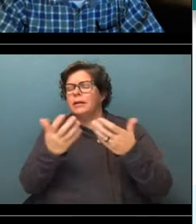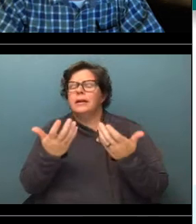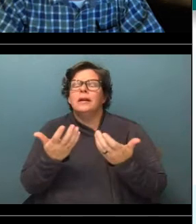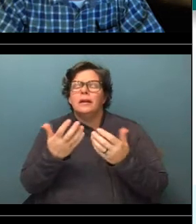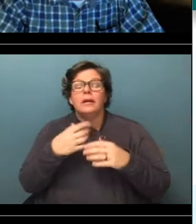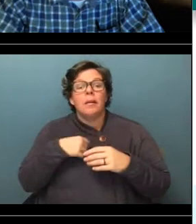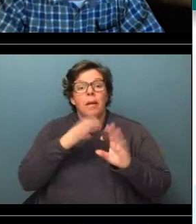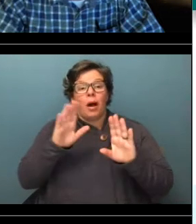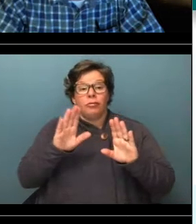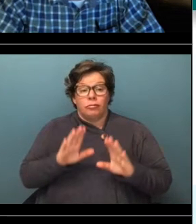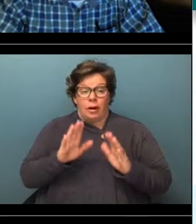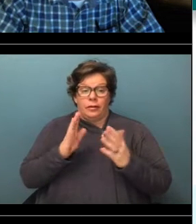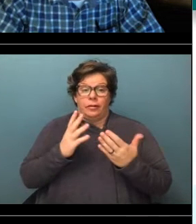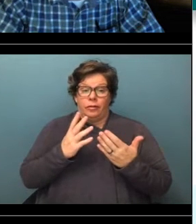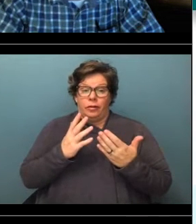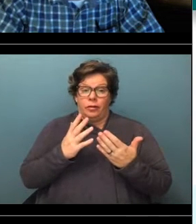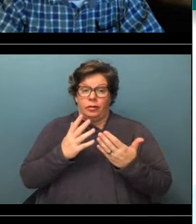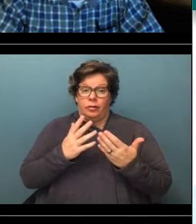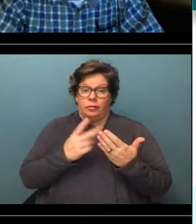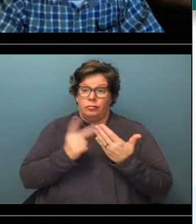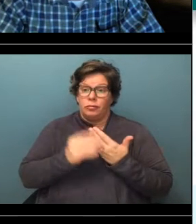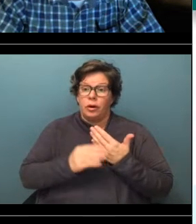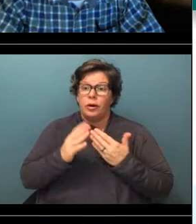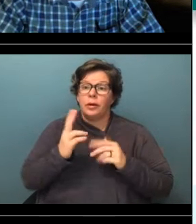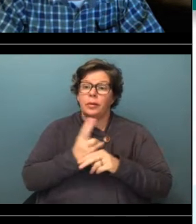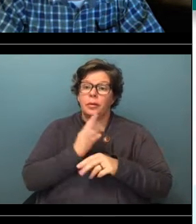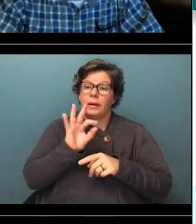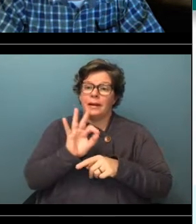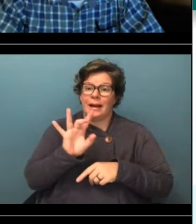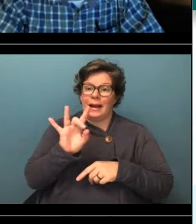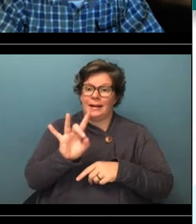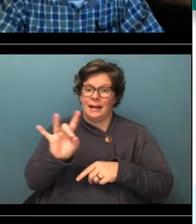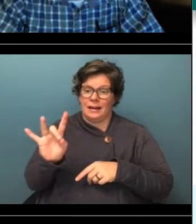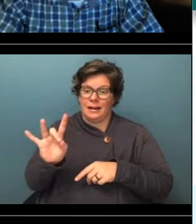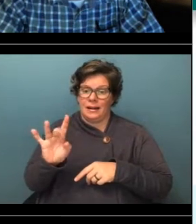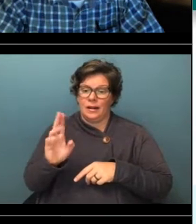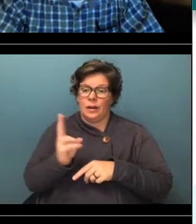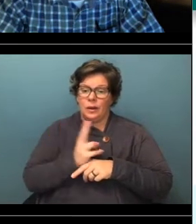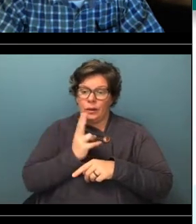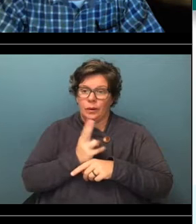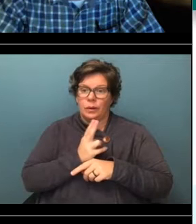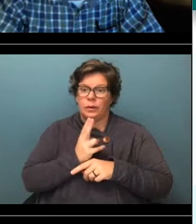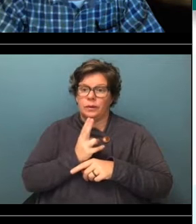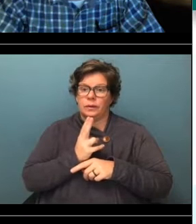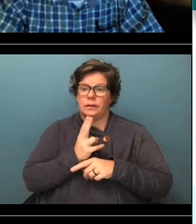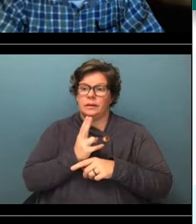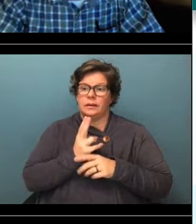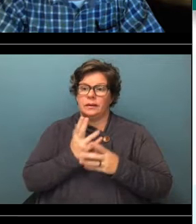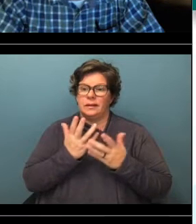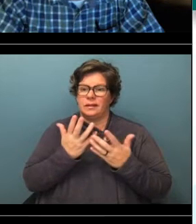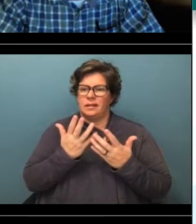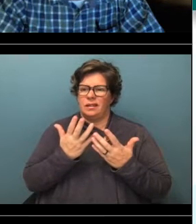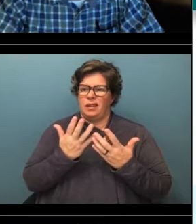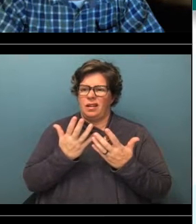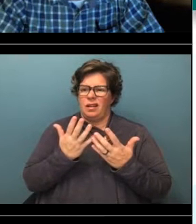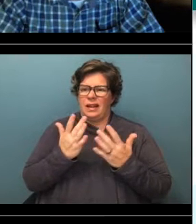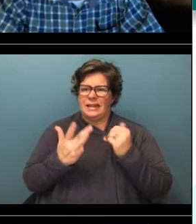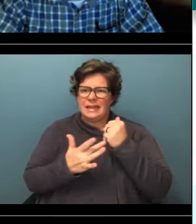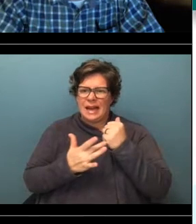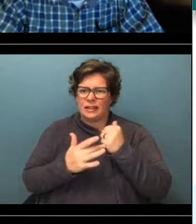this is it really 988 really utilizes the infrastructure that was already